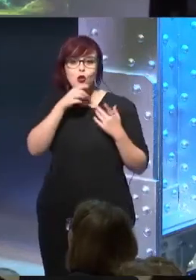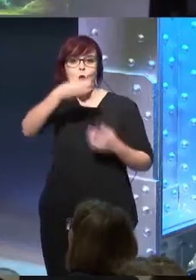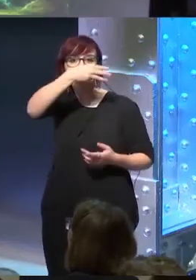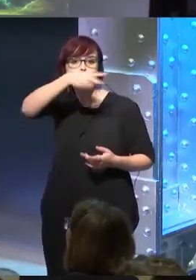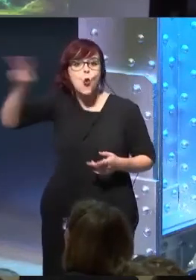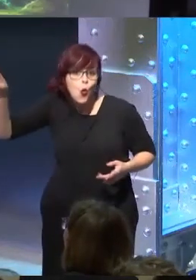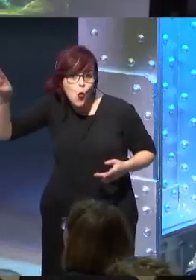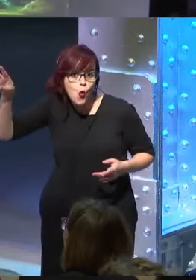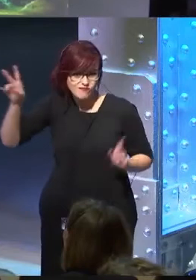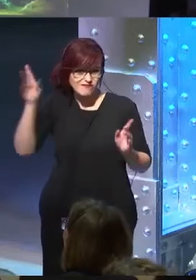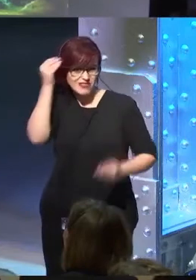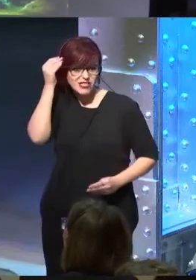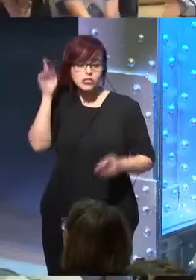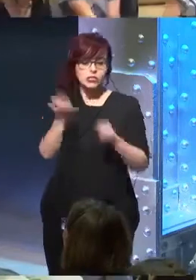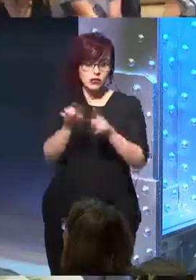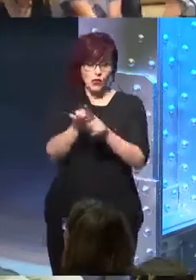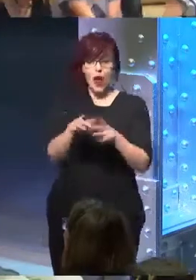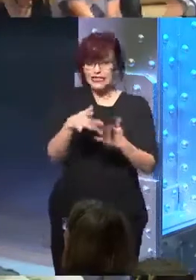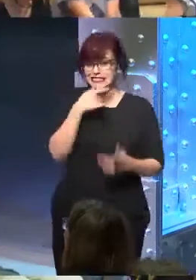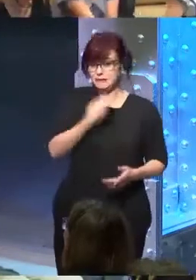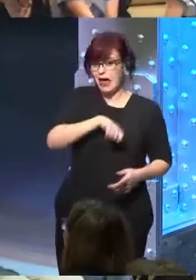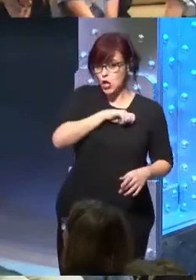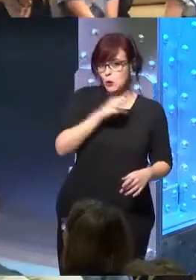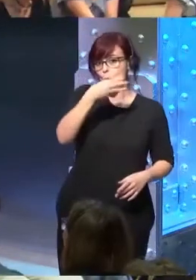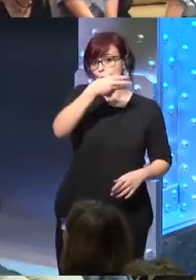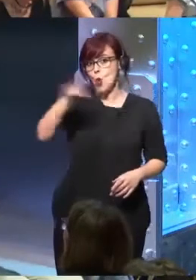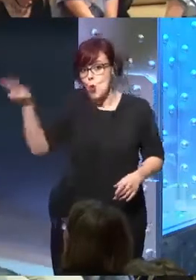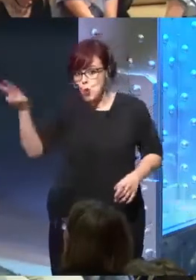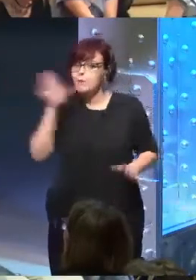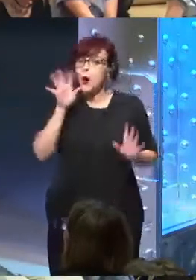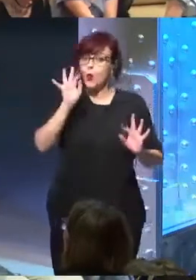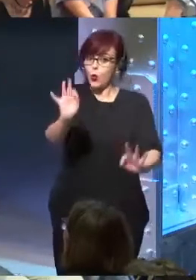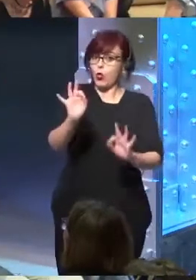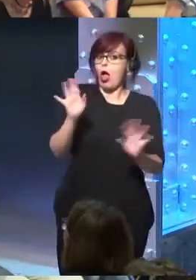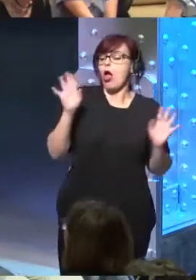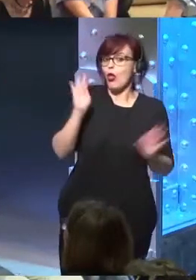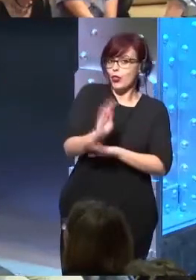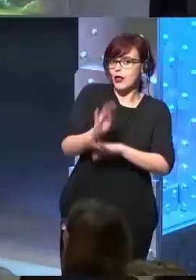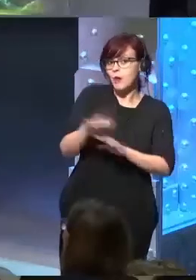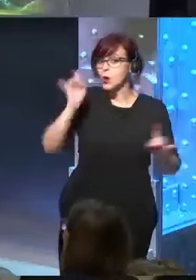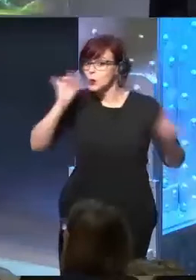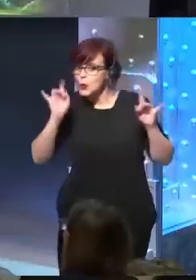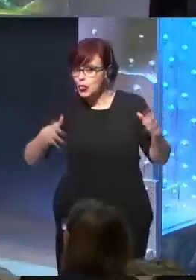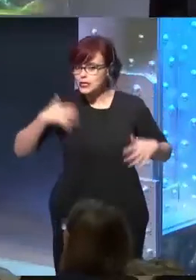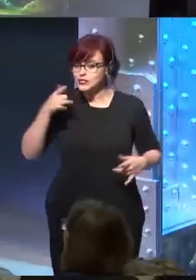Clear? Yeah, moo, right? Have to be very careful with animal noises in other languages. Moo.